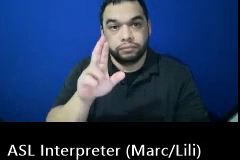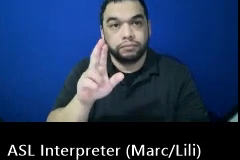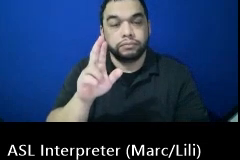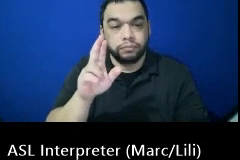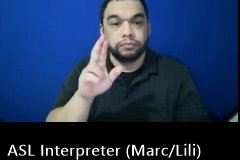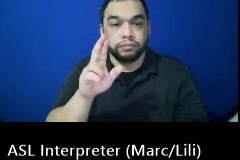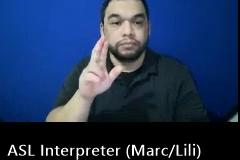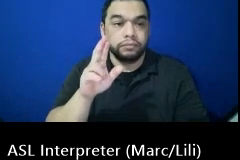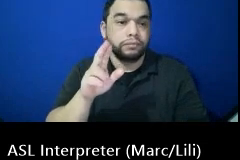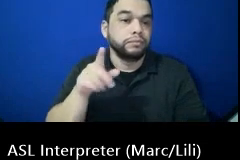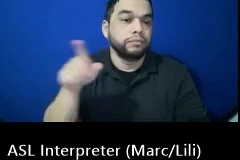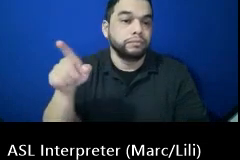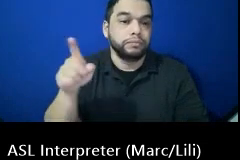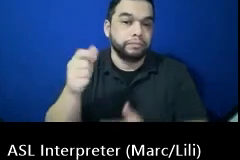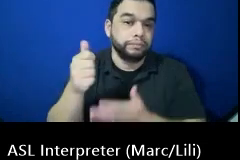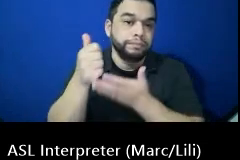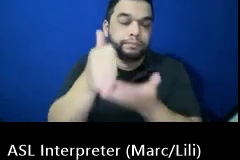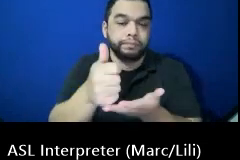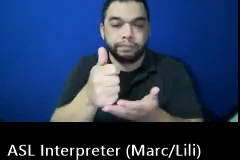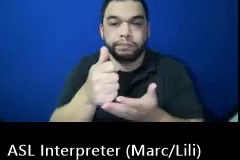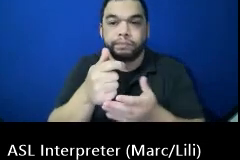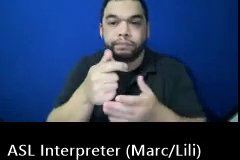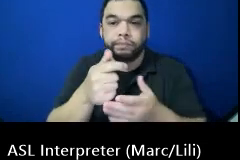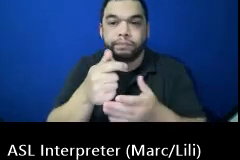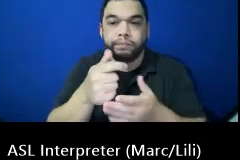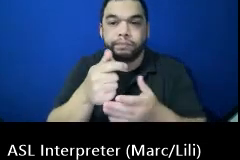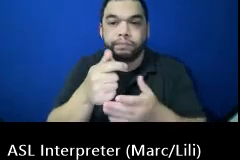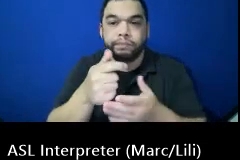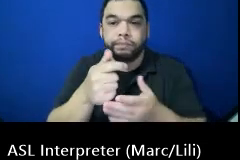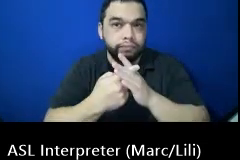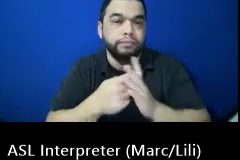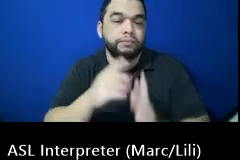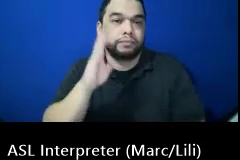these presentation of climate literacy.